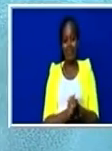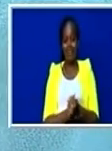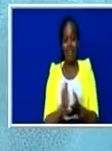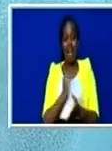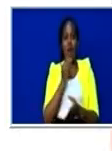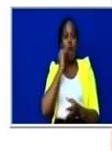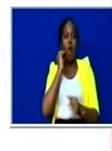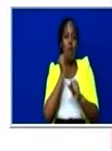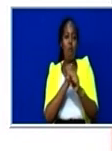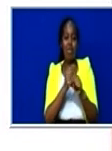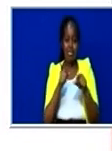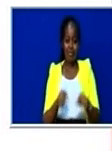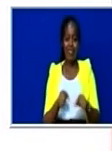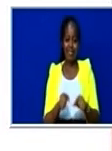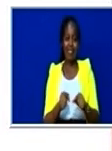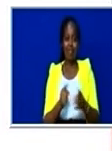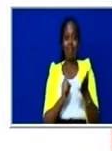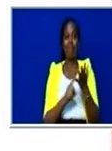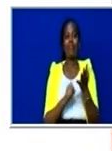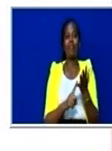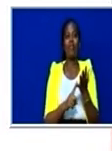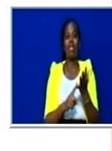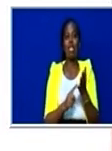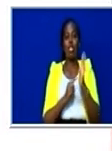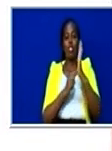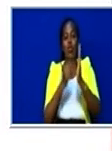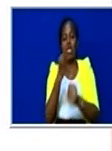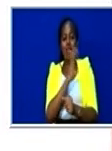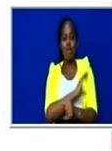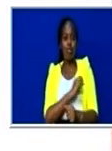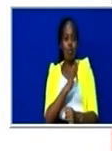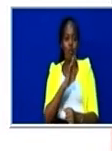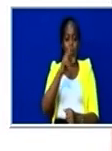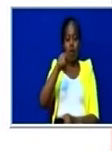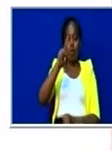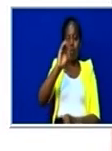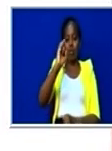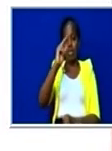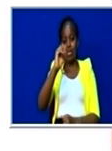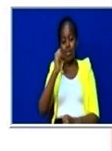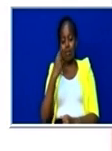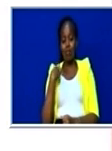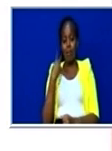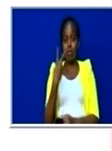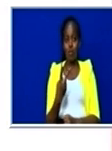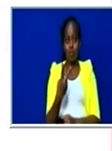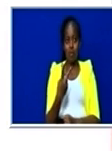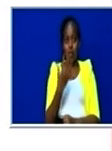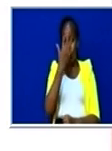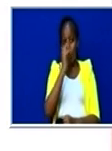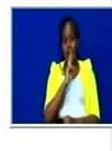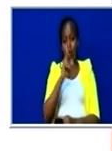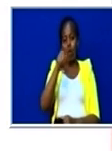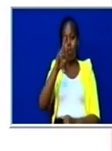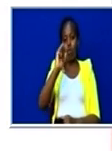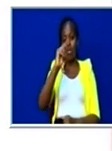Our assignment today. 1. State 3 functions of proteins. Very good. 2. Why are